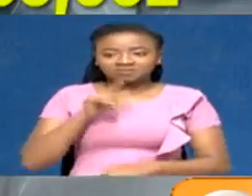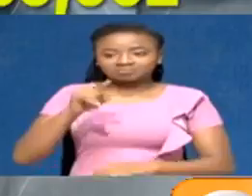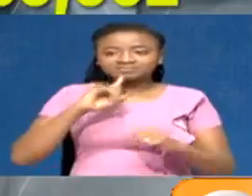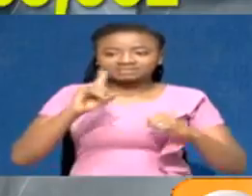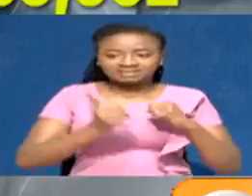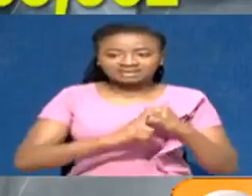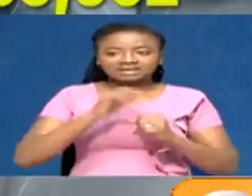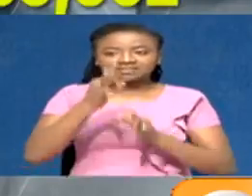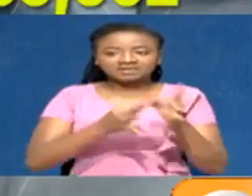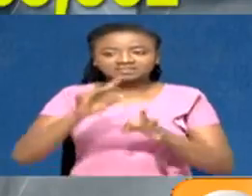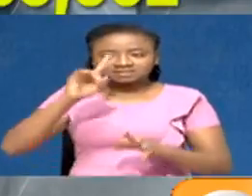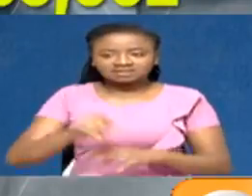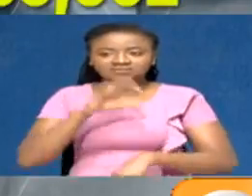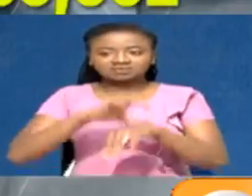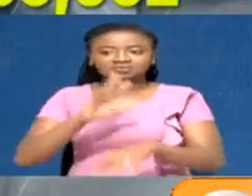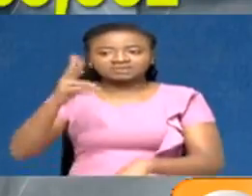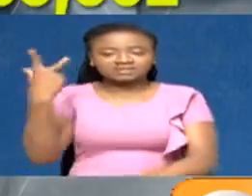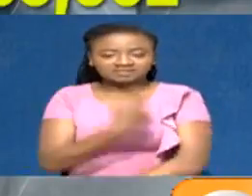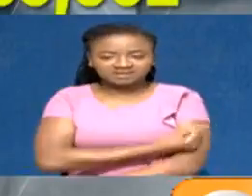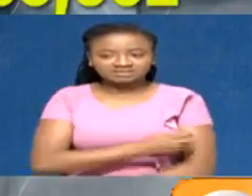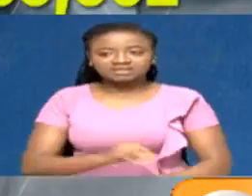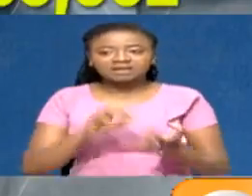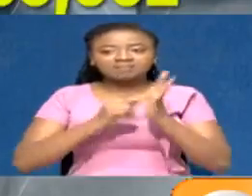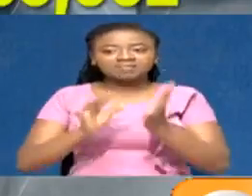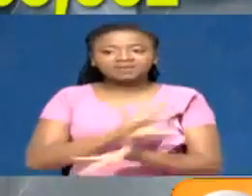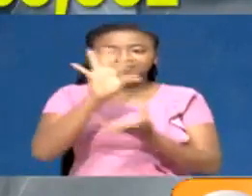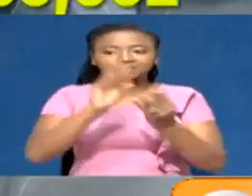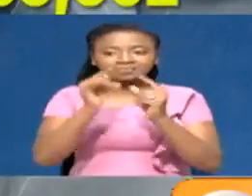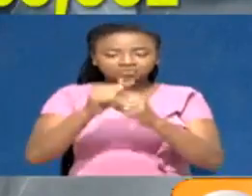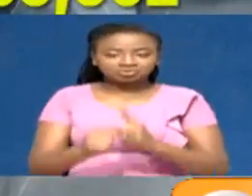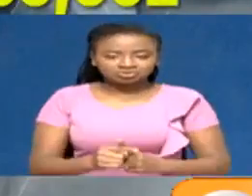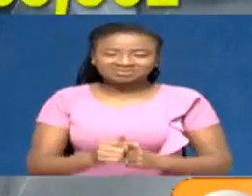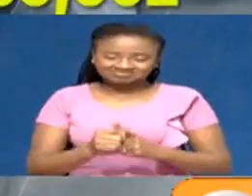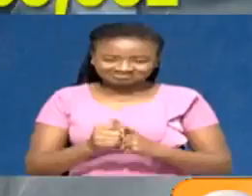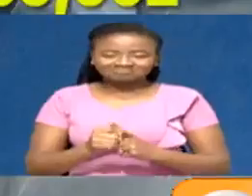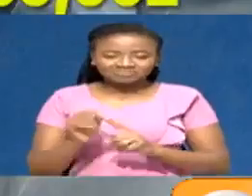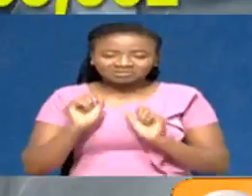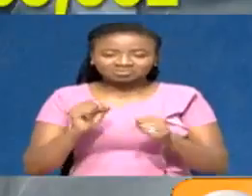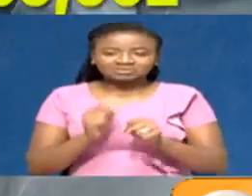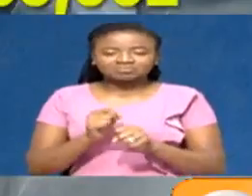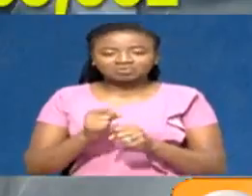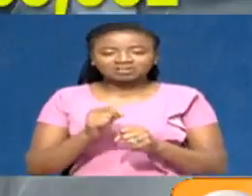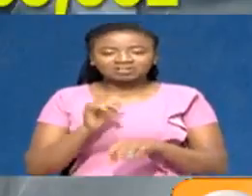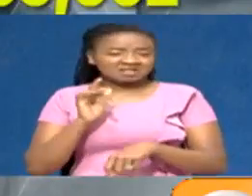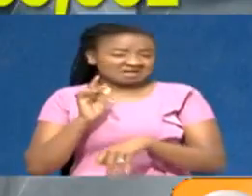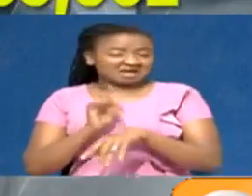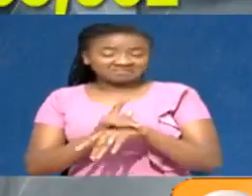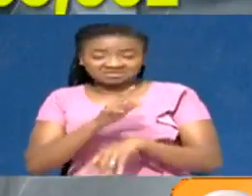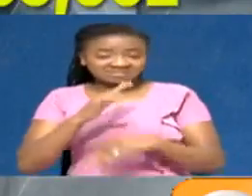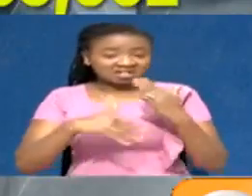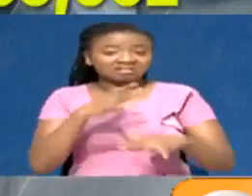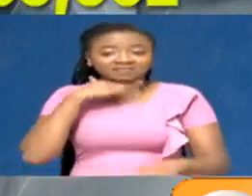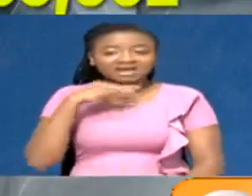633,000 have received the second dose, the immune reaching a level that reduces chances of complications and death should they